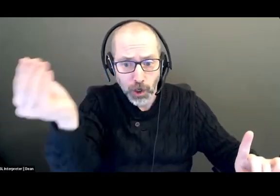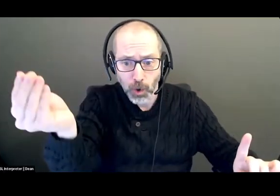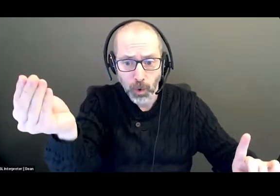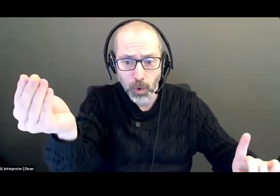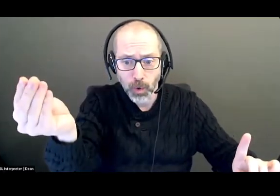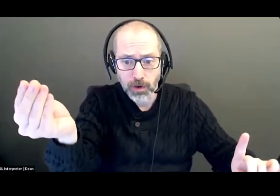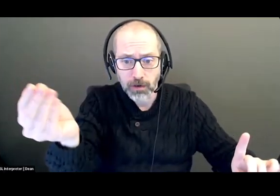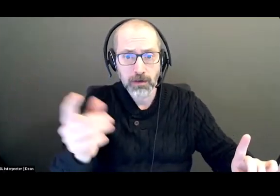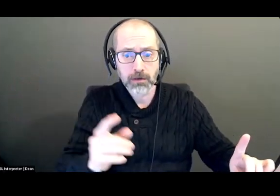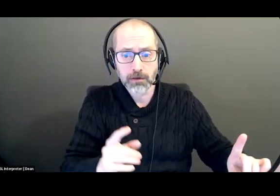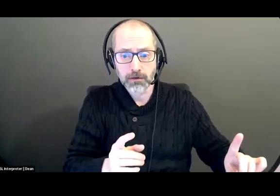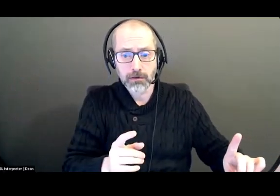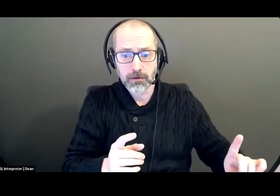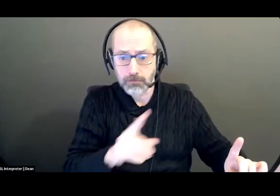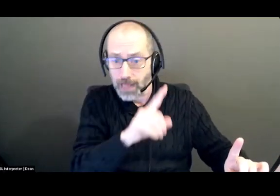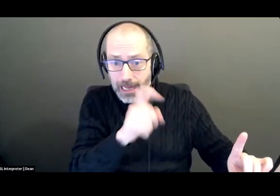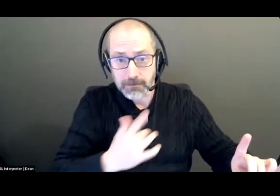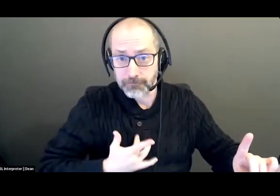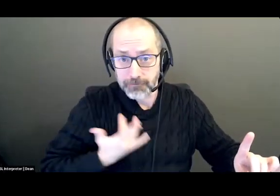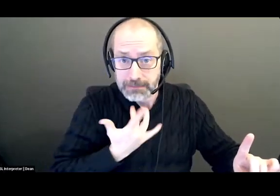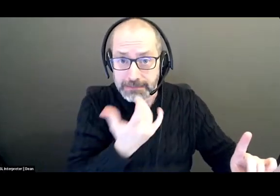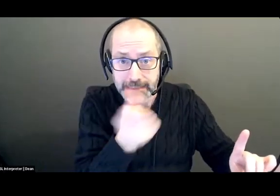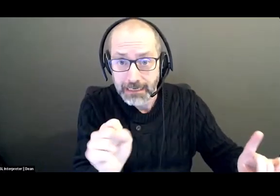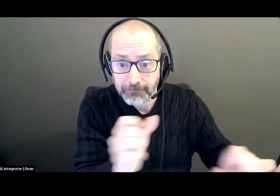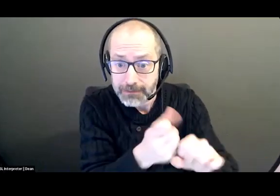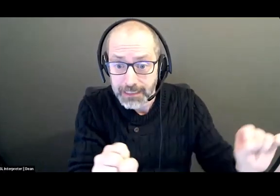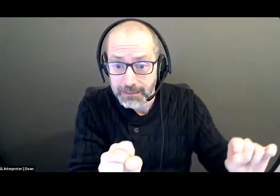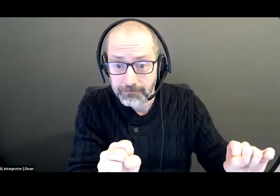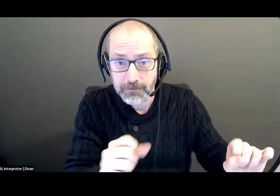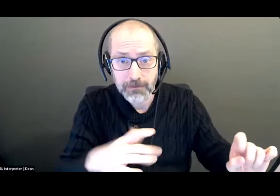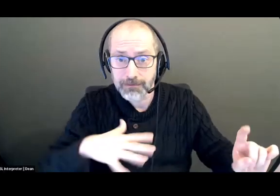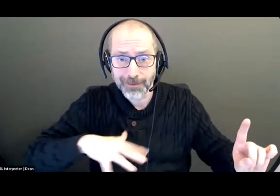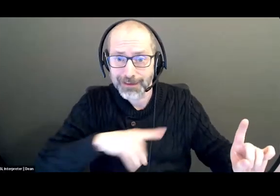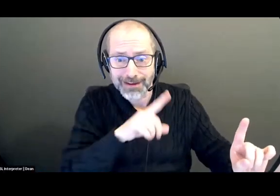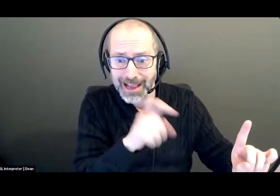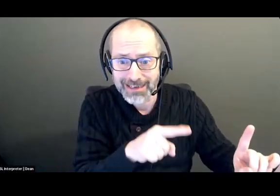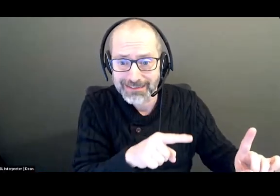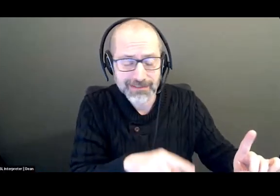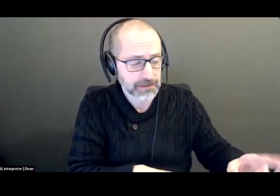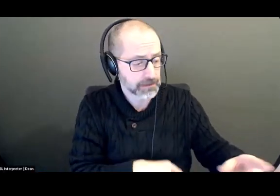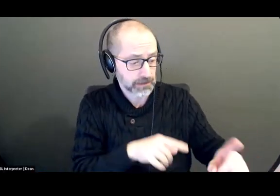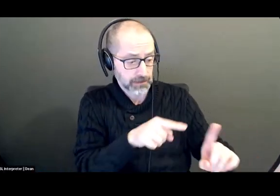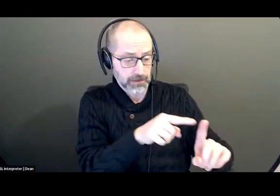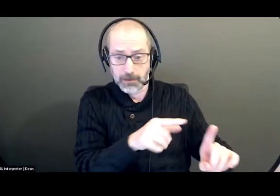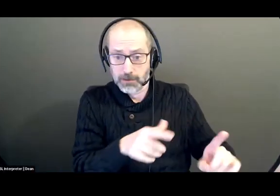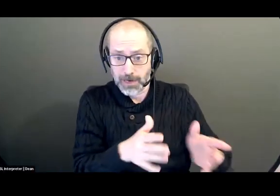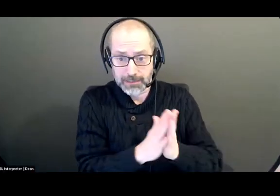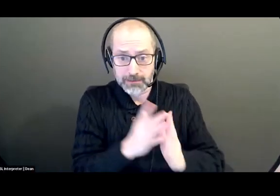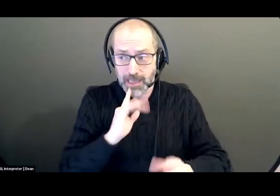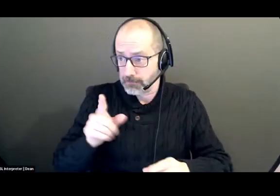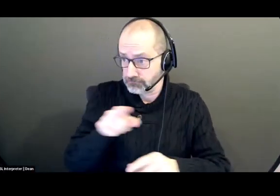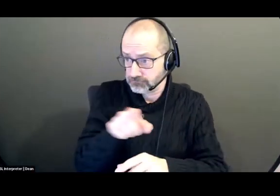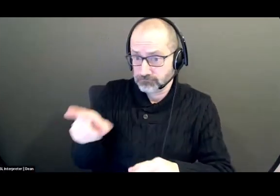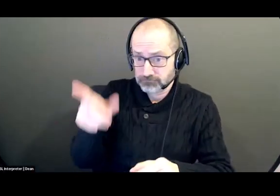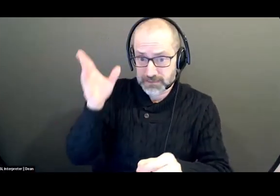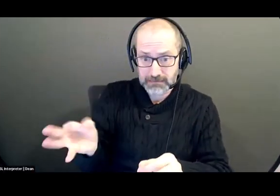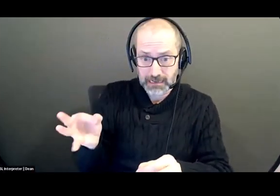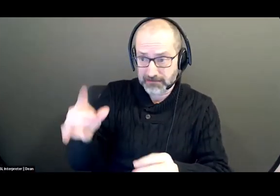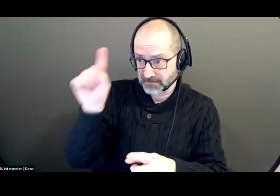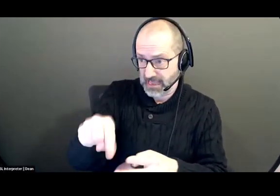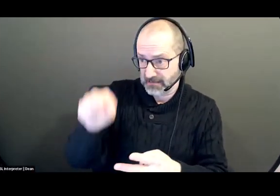resident Anne, she had not been asked where she wanted to go. She hadn't been asked whether she felt safe. She